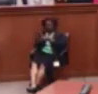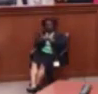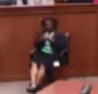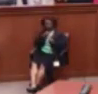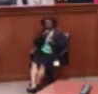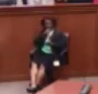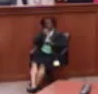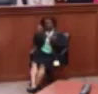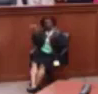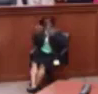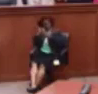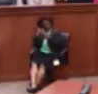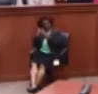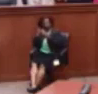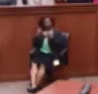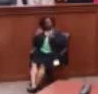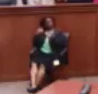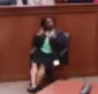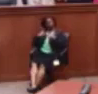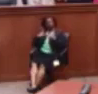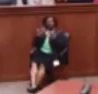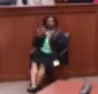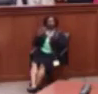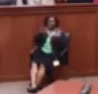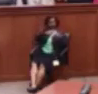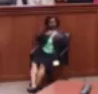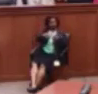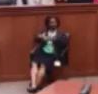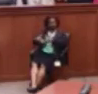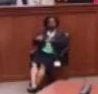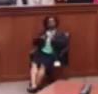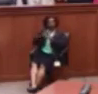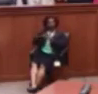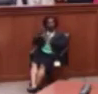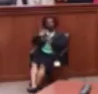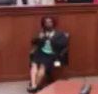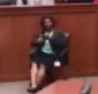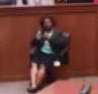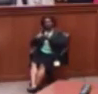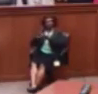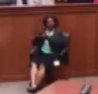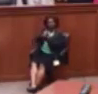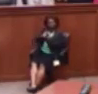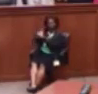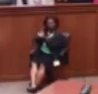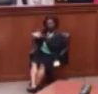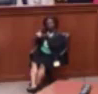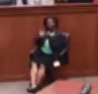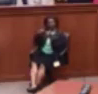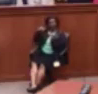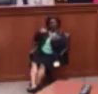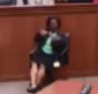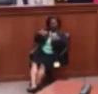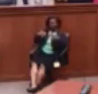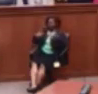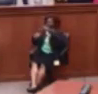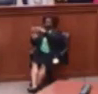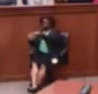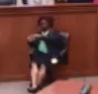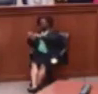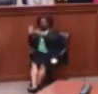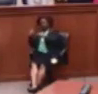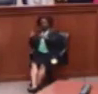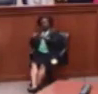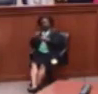will still be grassroots, developing, designing, and giving input on pathways, but that no one whom participated in a